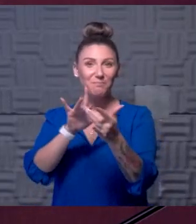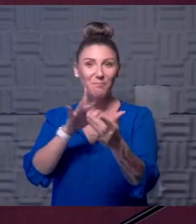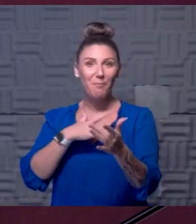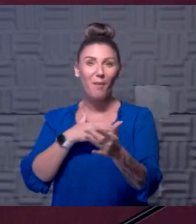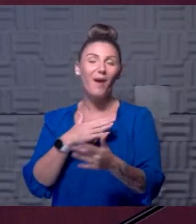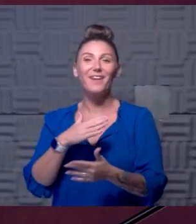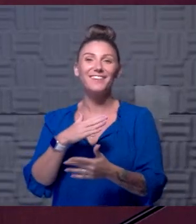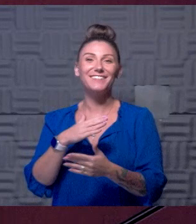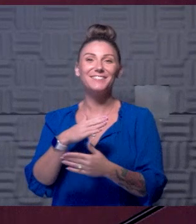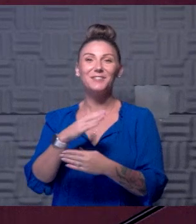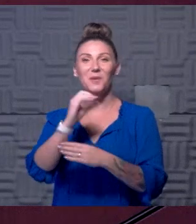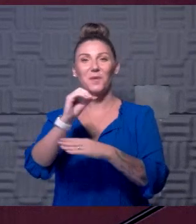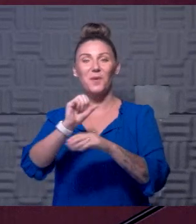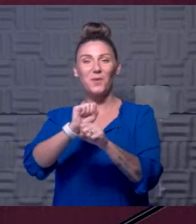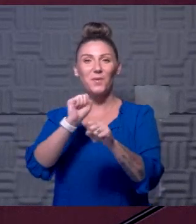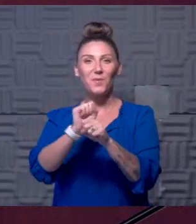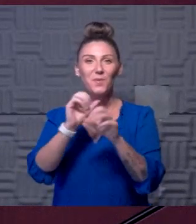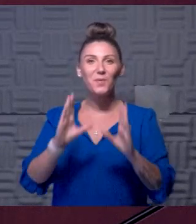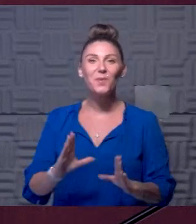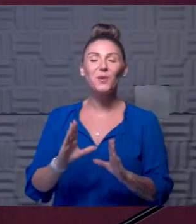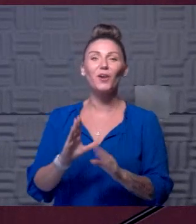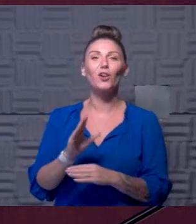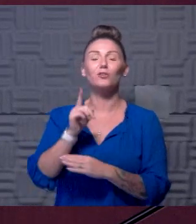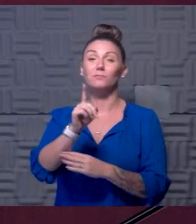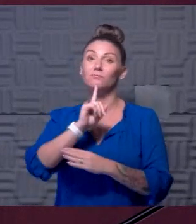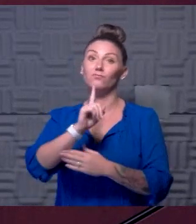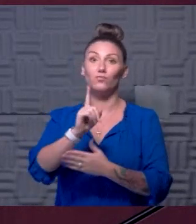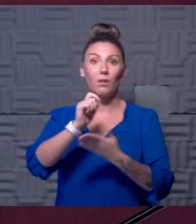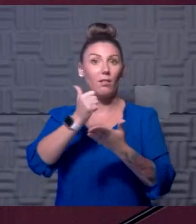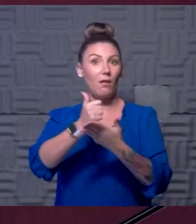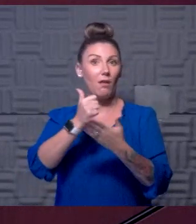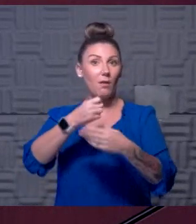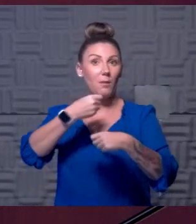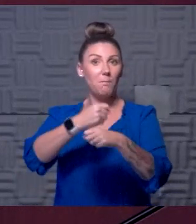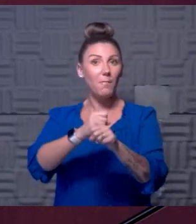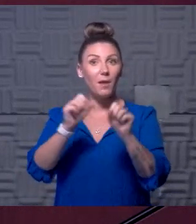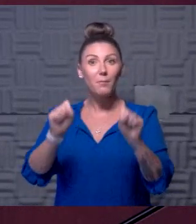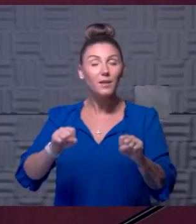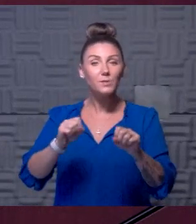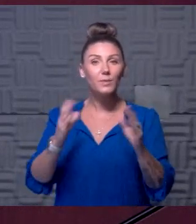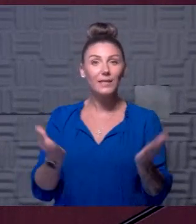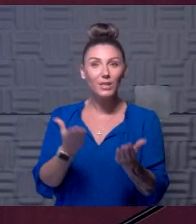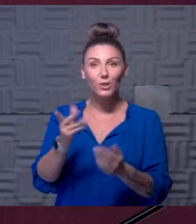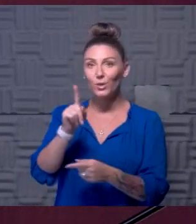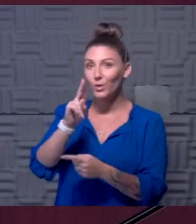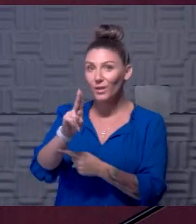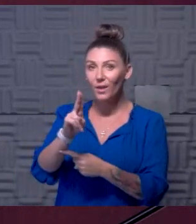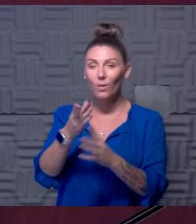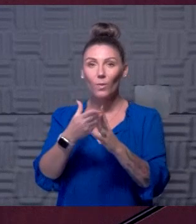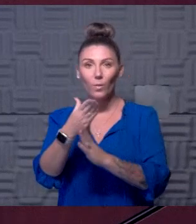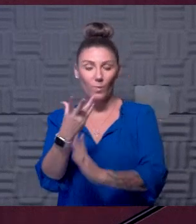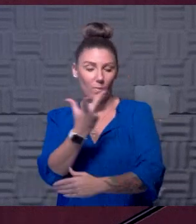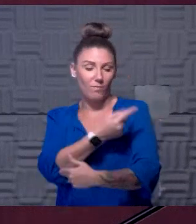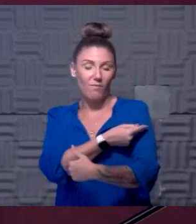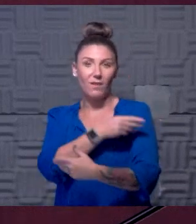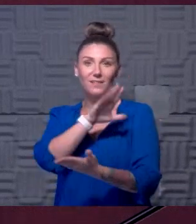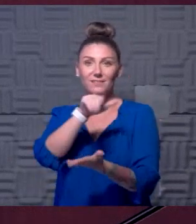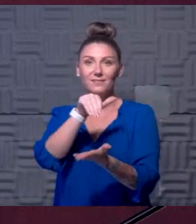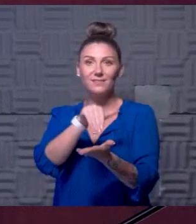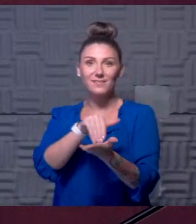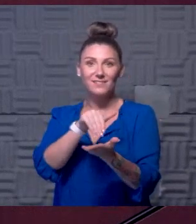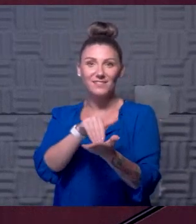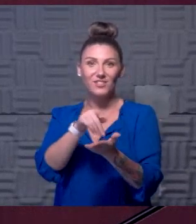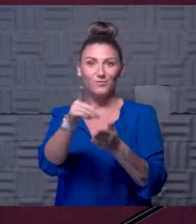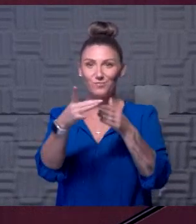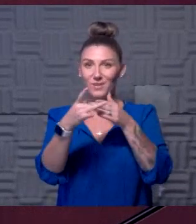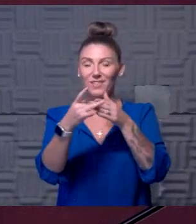colleague, Barb, that really helped us make this possible here at KU through the Vaccine Center, which he leads